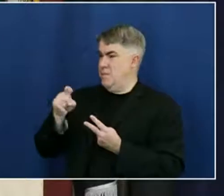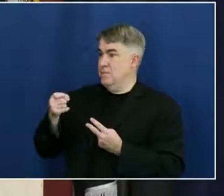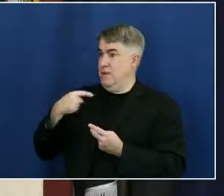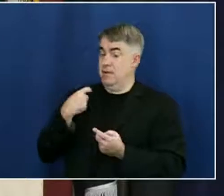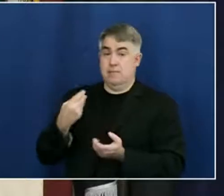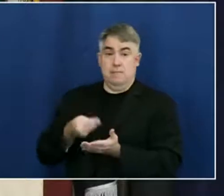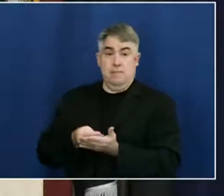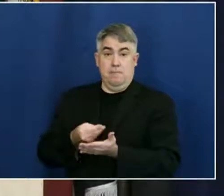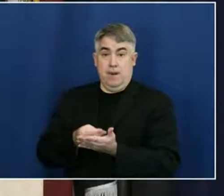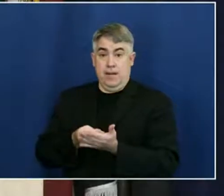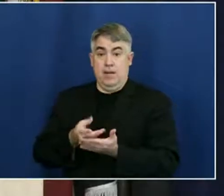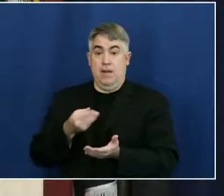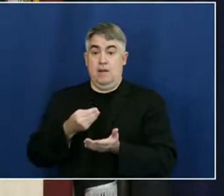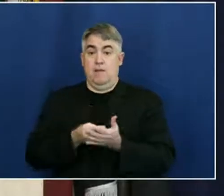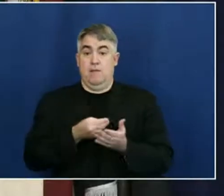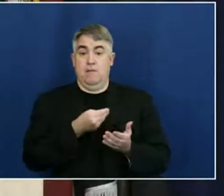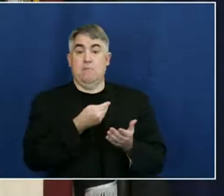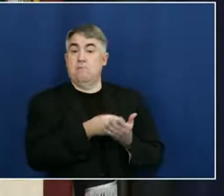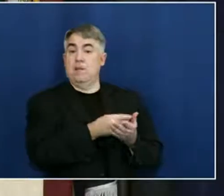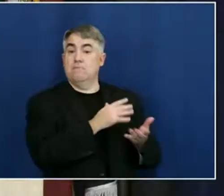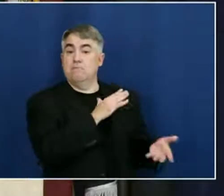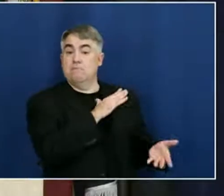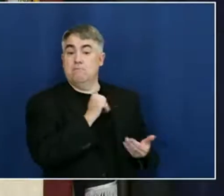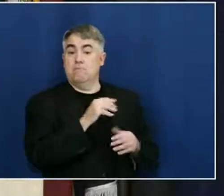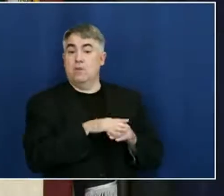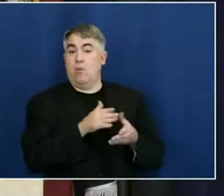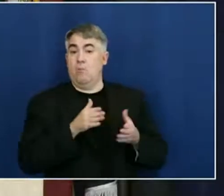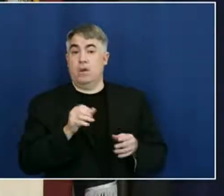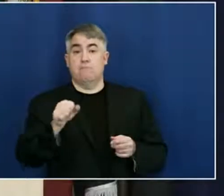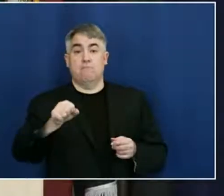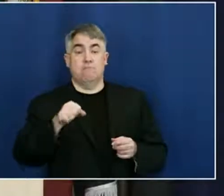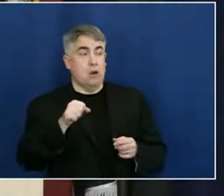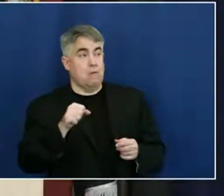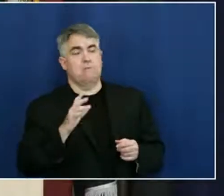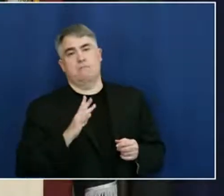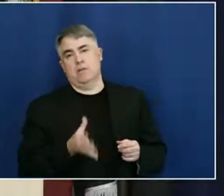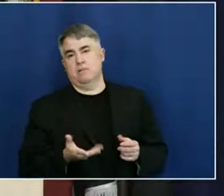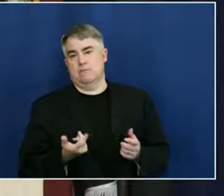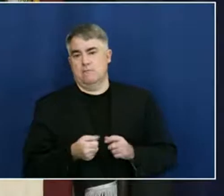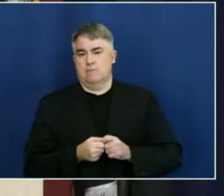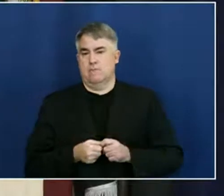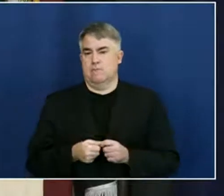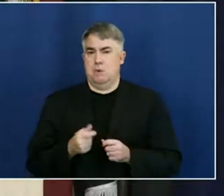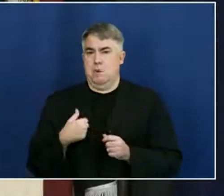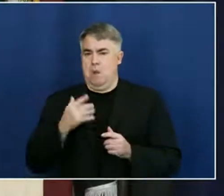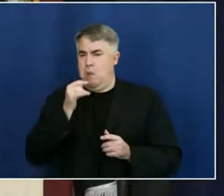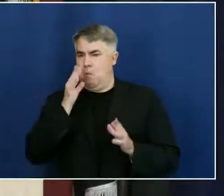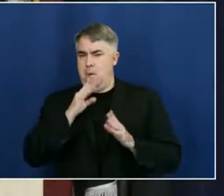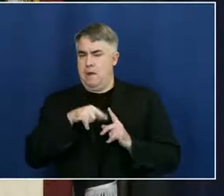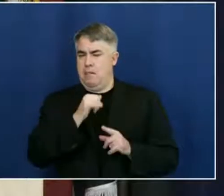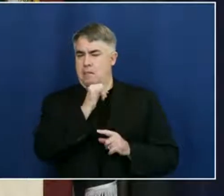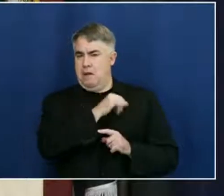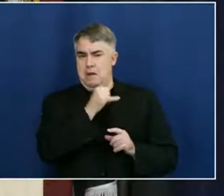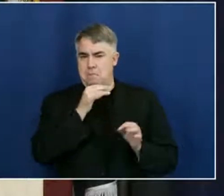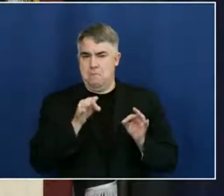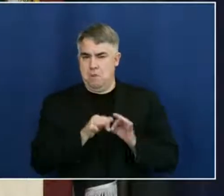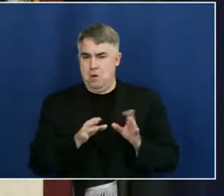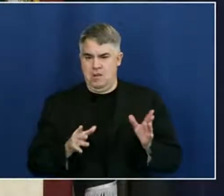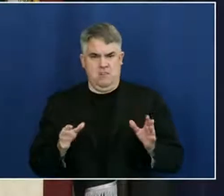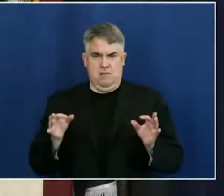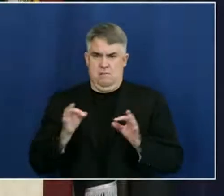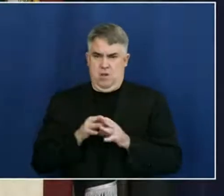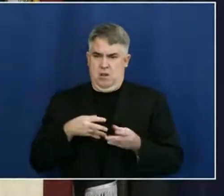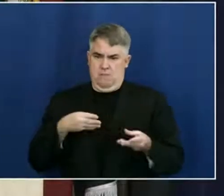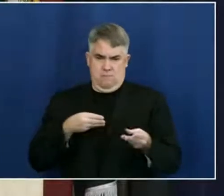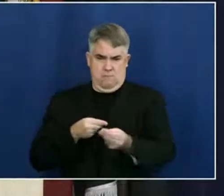on the way. We are not overly concerned that we will not be reimbursed for costs. We made